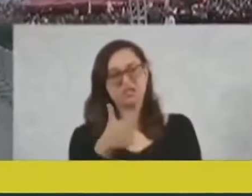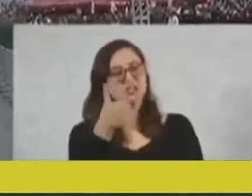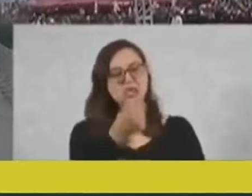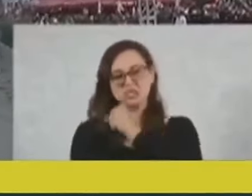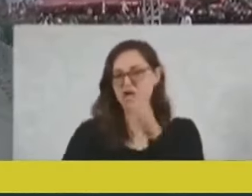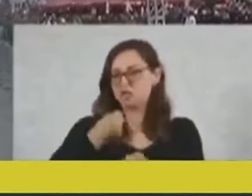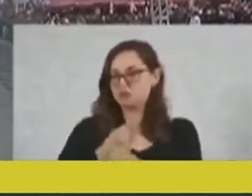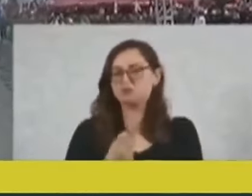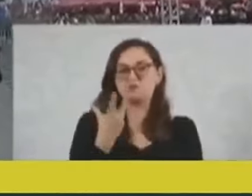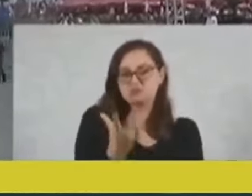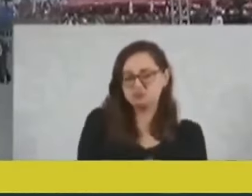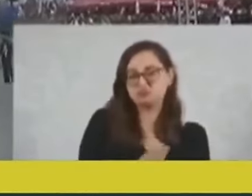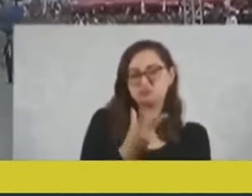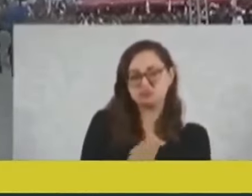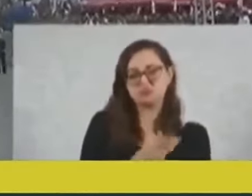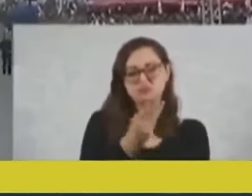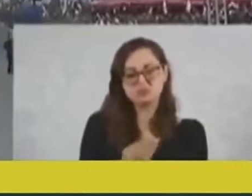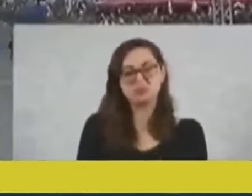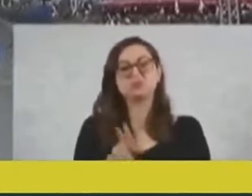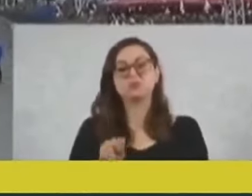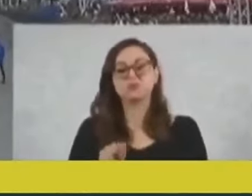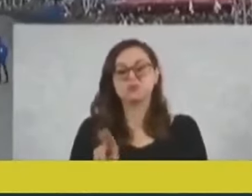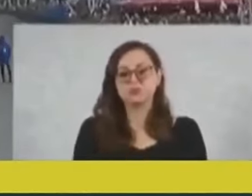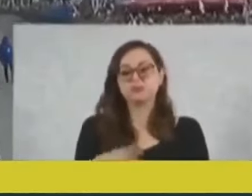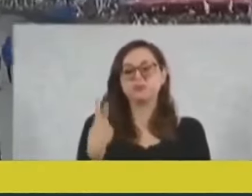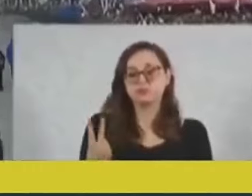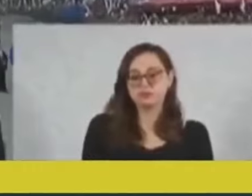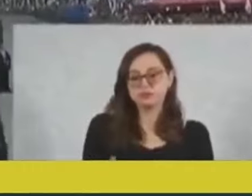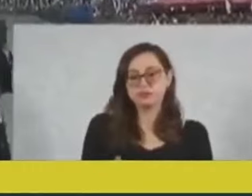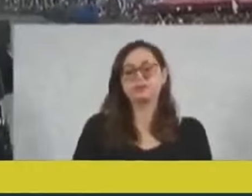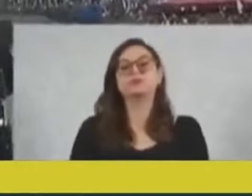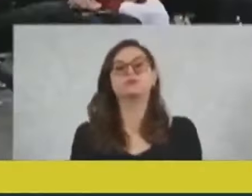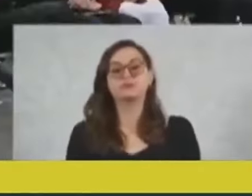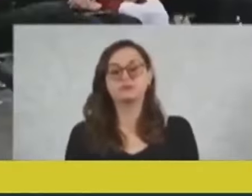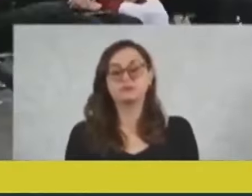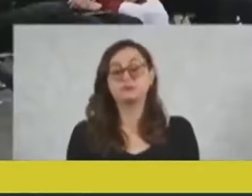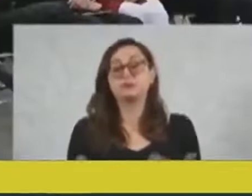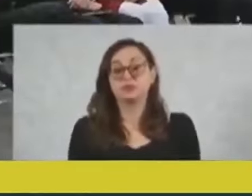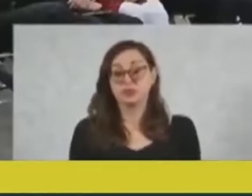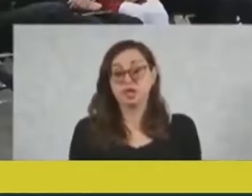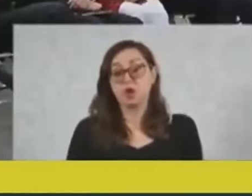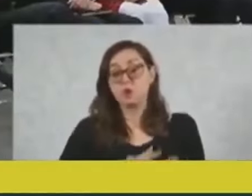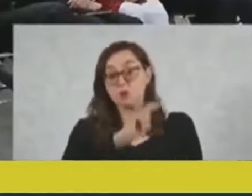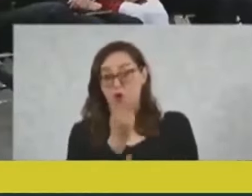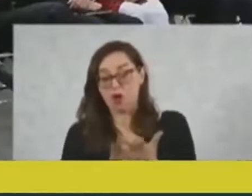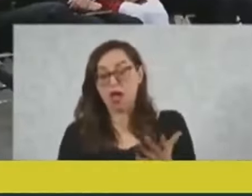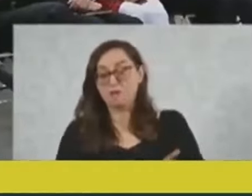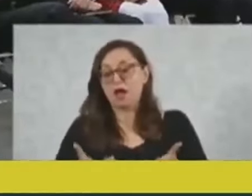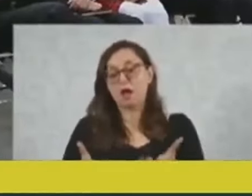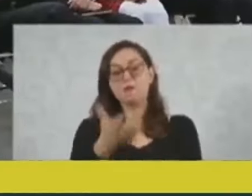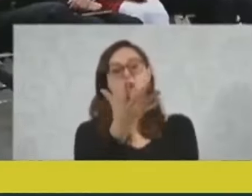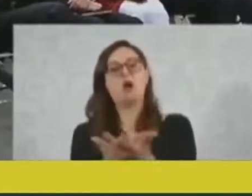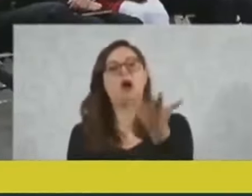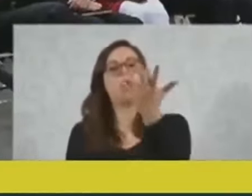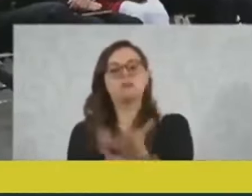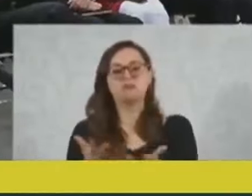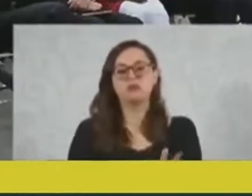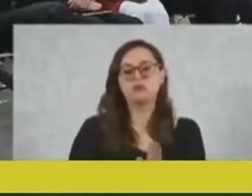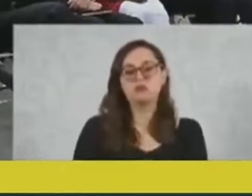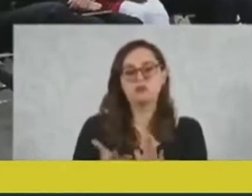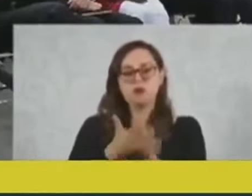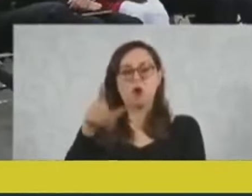with this program during the whole period of government. 82, we will continue with the program